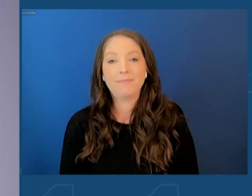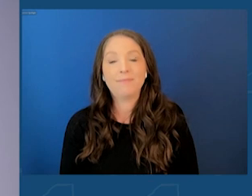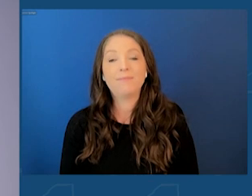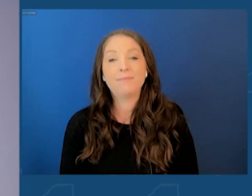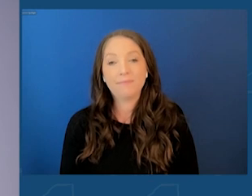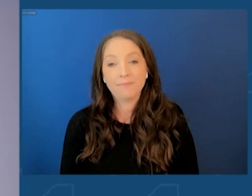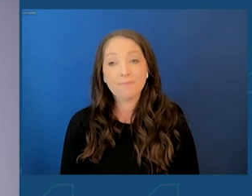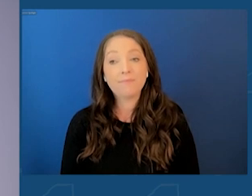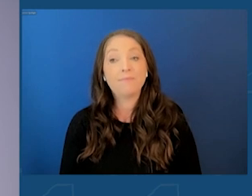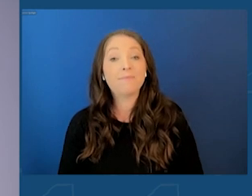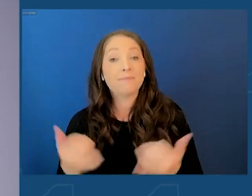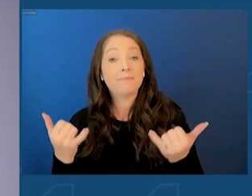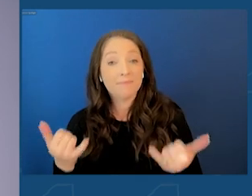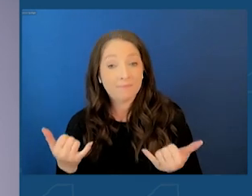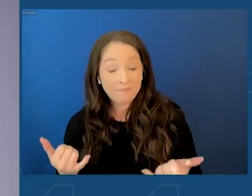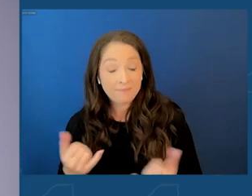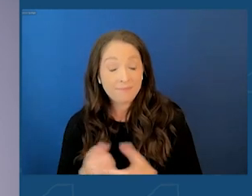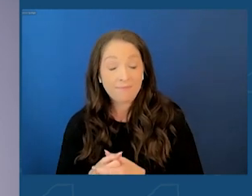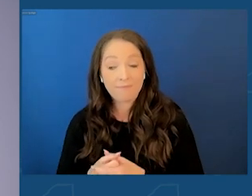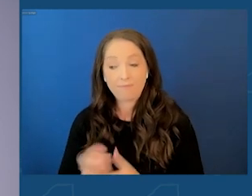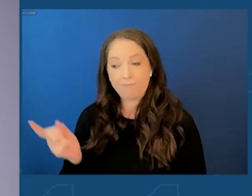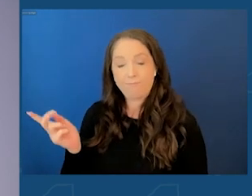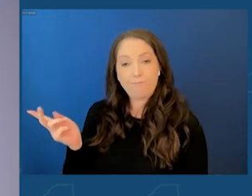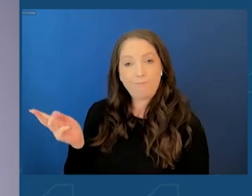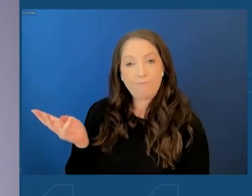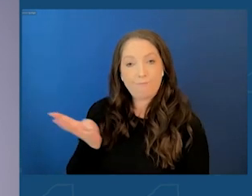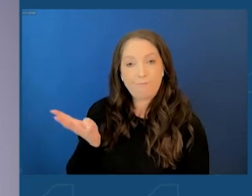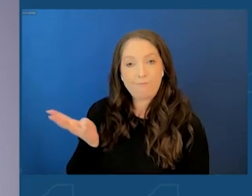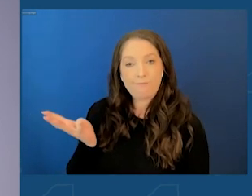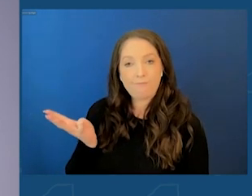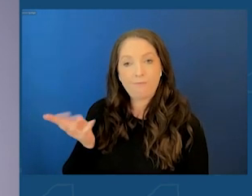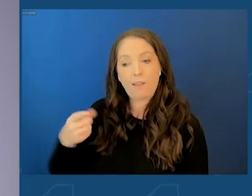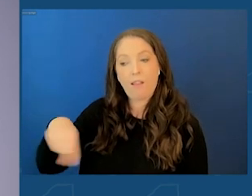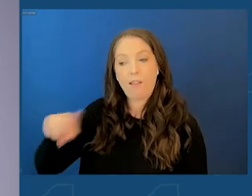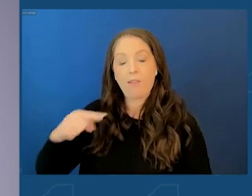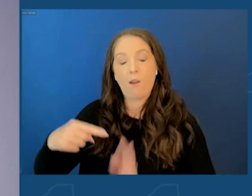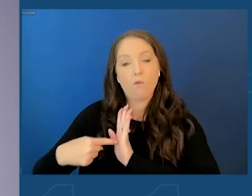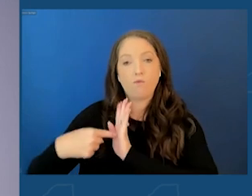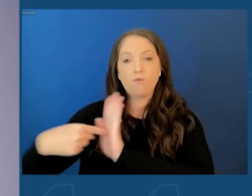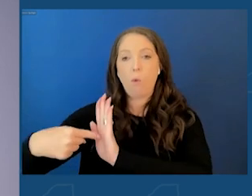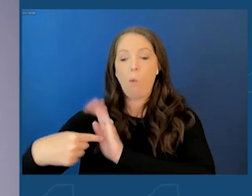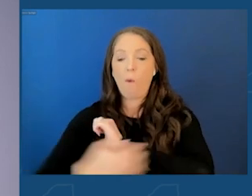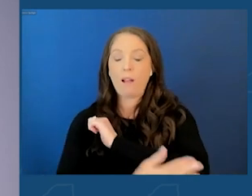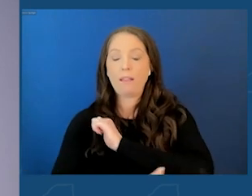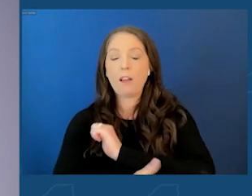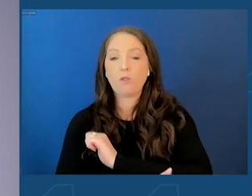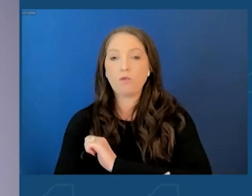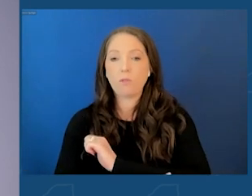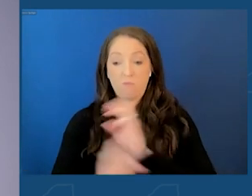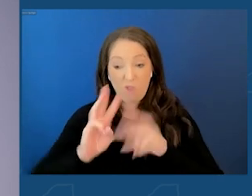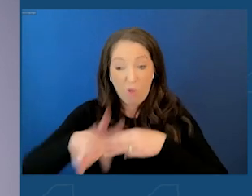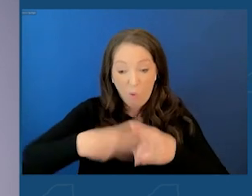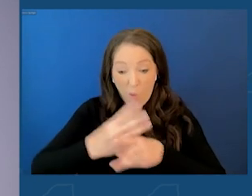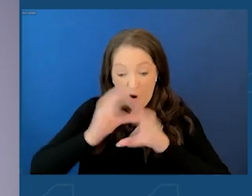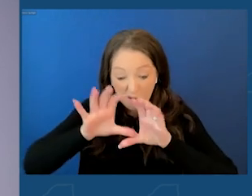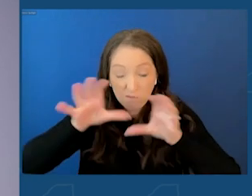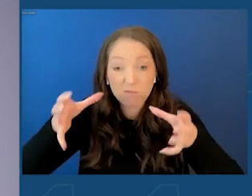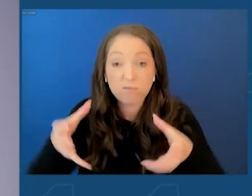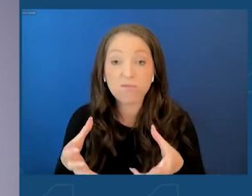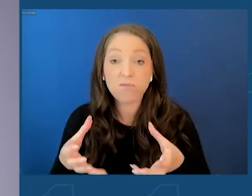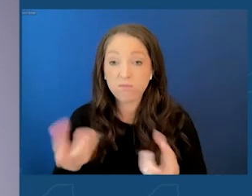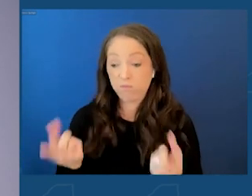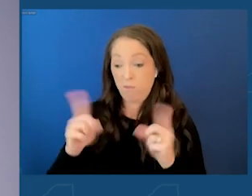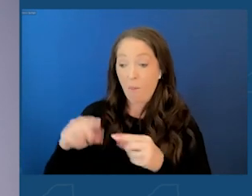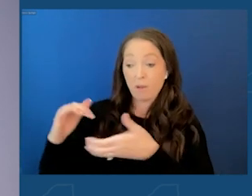Now, together, these governors are boldly demonstrating to the rest of the country and to the world that when we come together